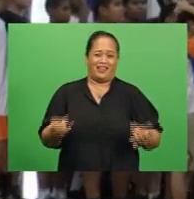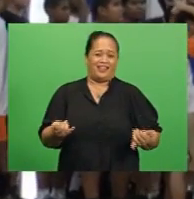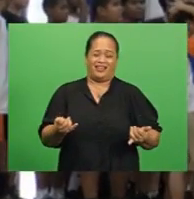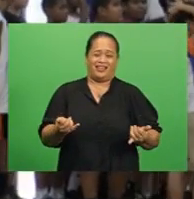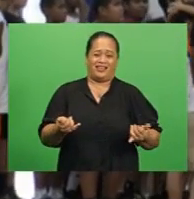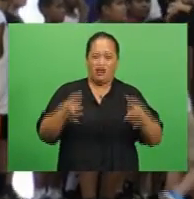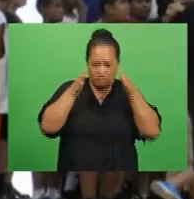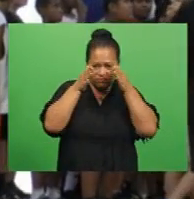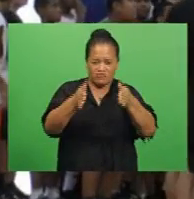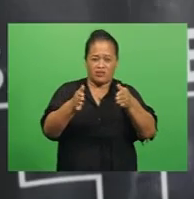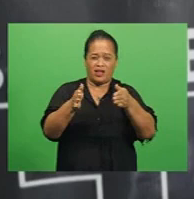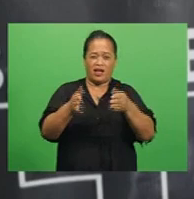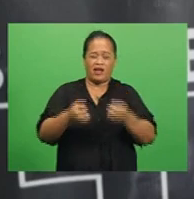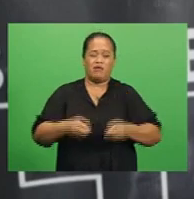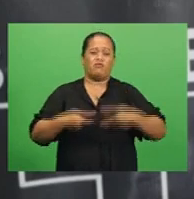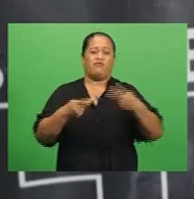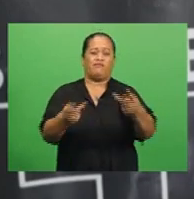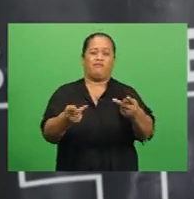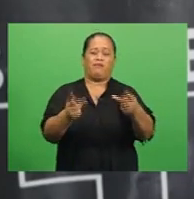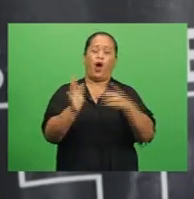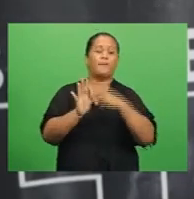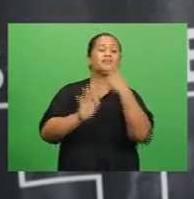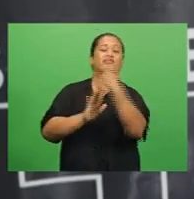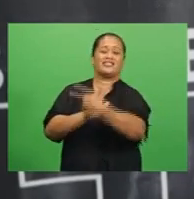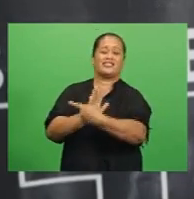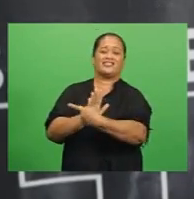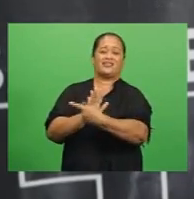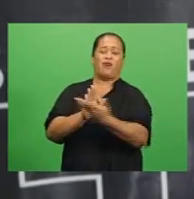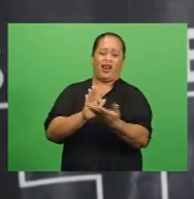opportunity for secondary school